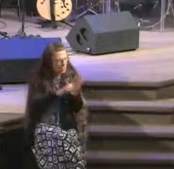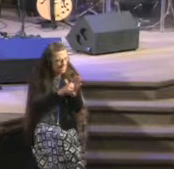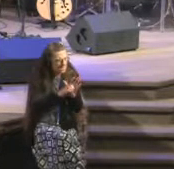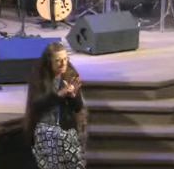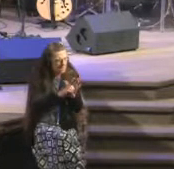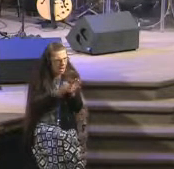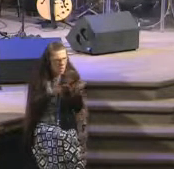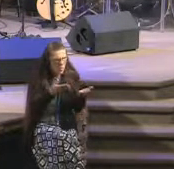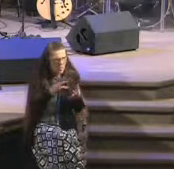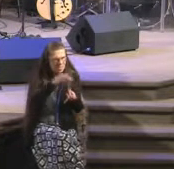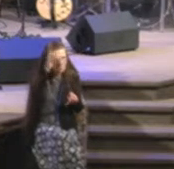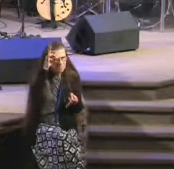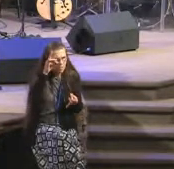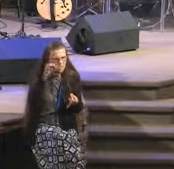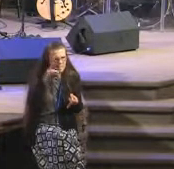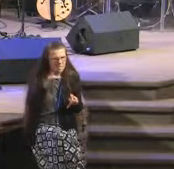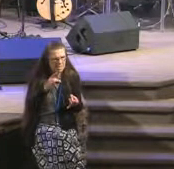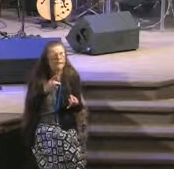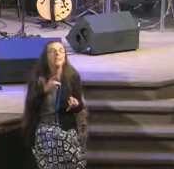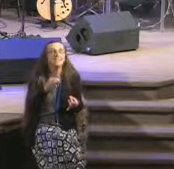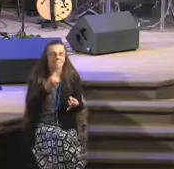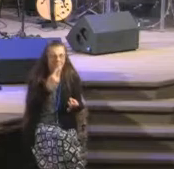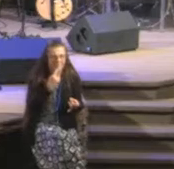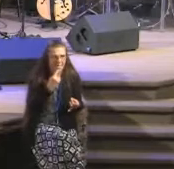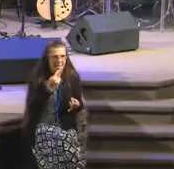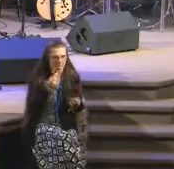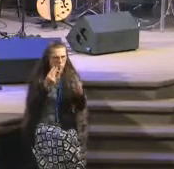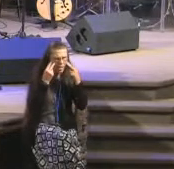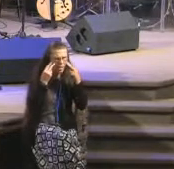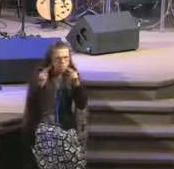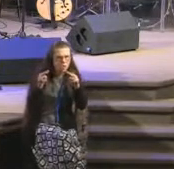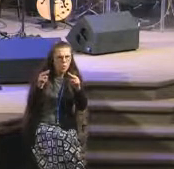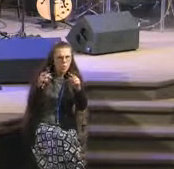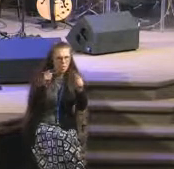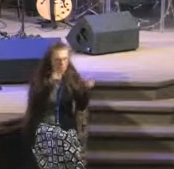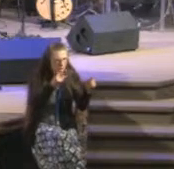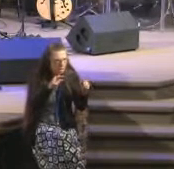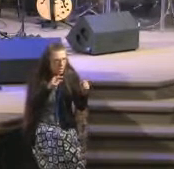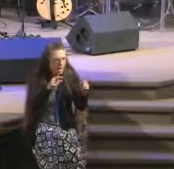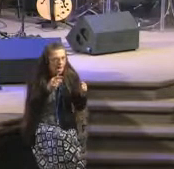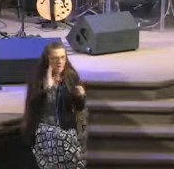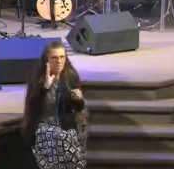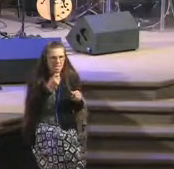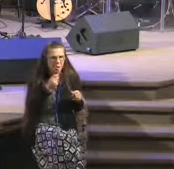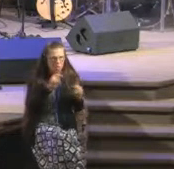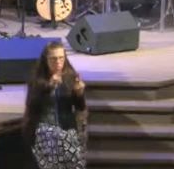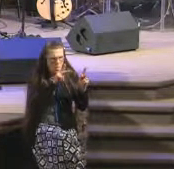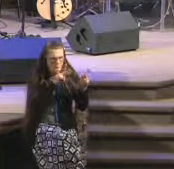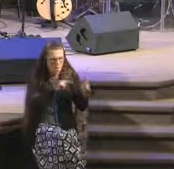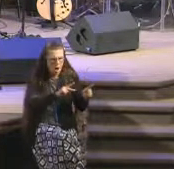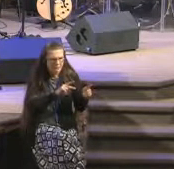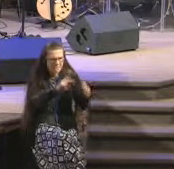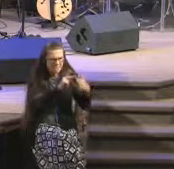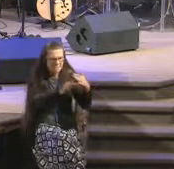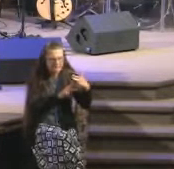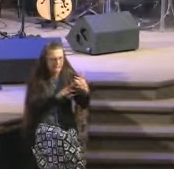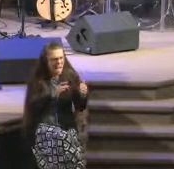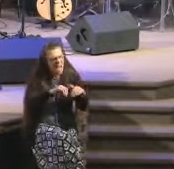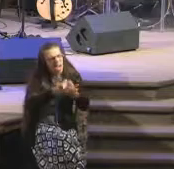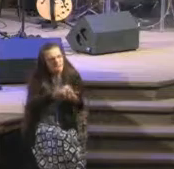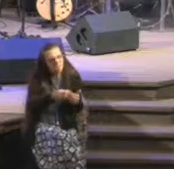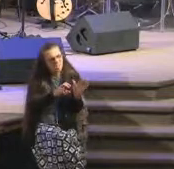the Spirit is saying to you, what he's showing to you? Man, I look at these Old Testament prophets and I try to imagine, how would they